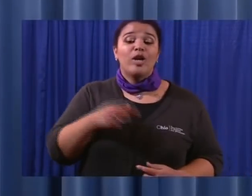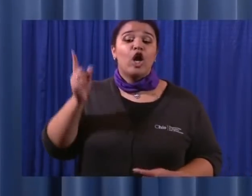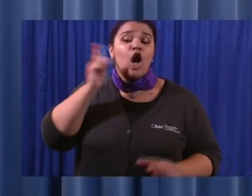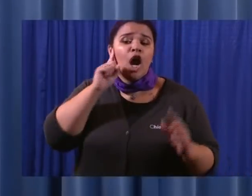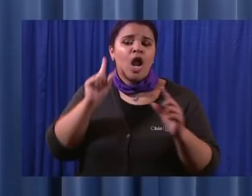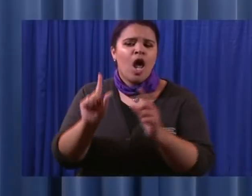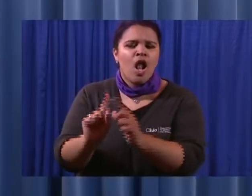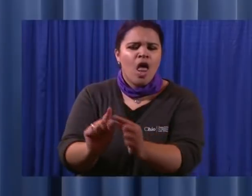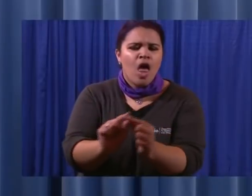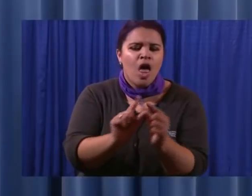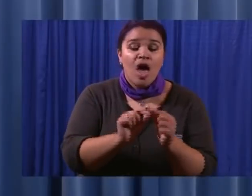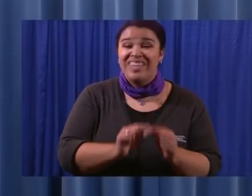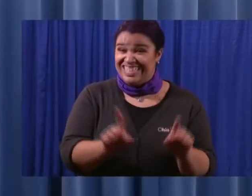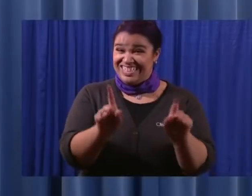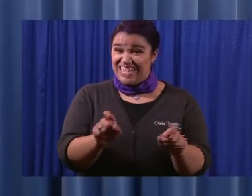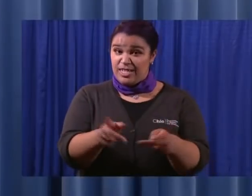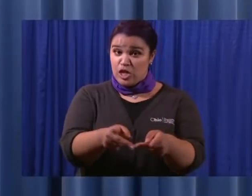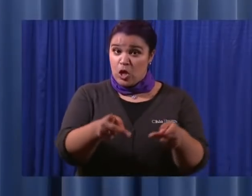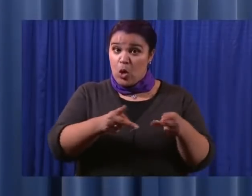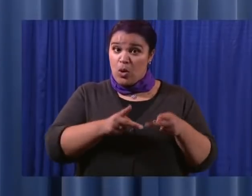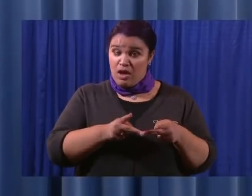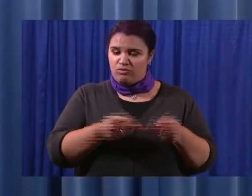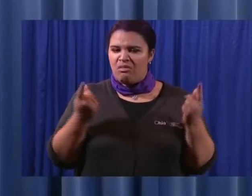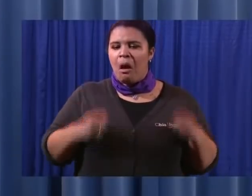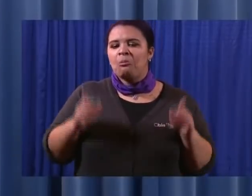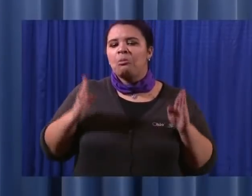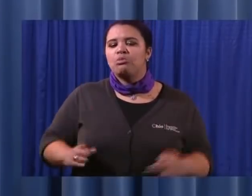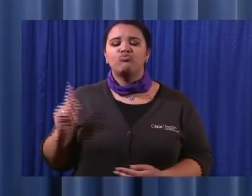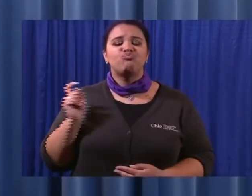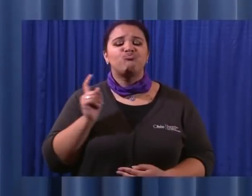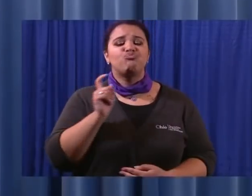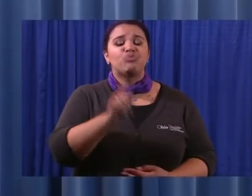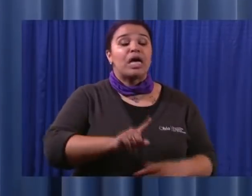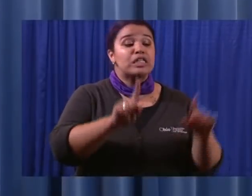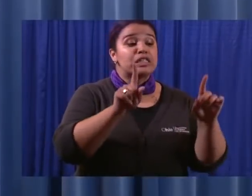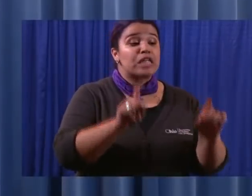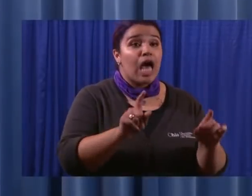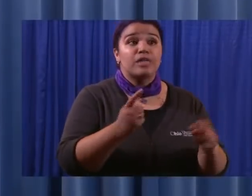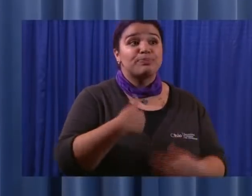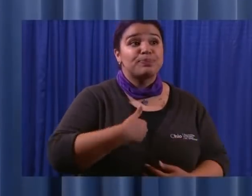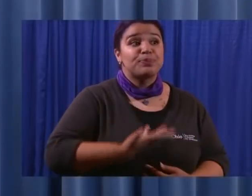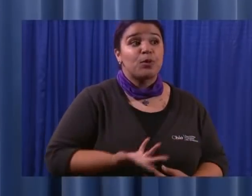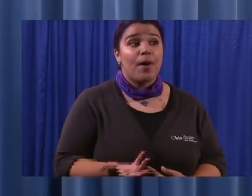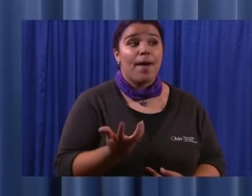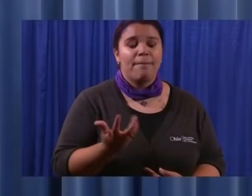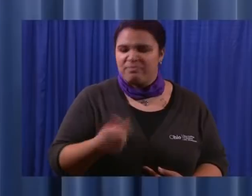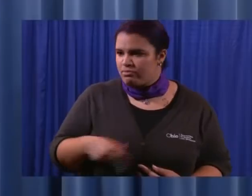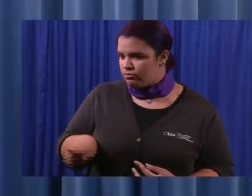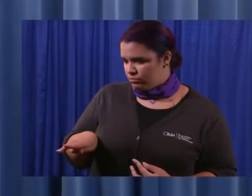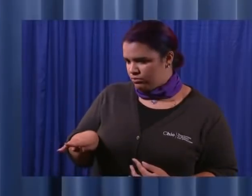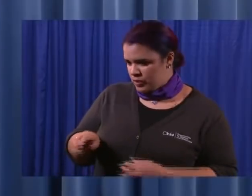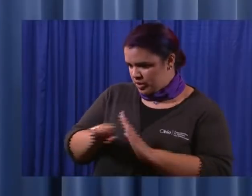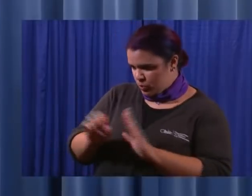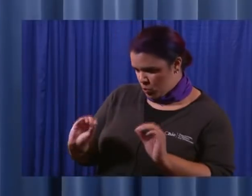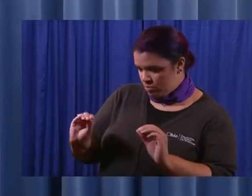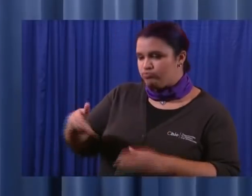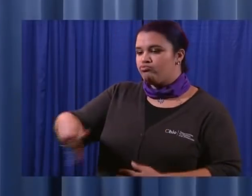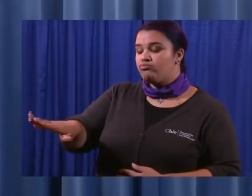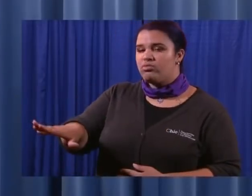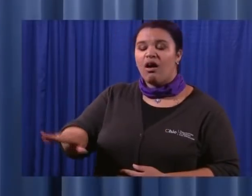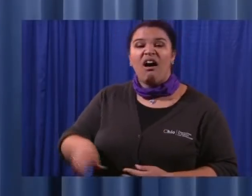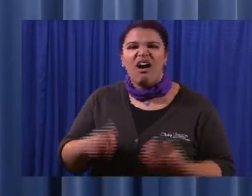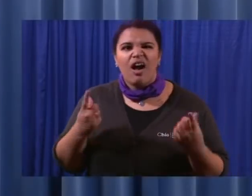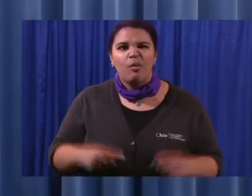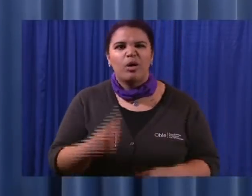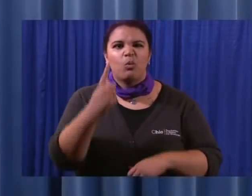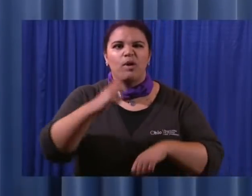some testing locations are still only testing people who are symptomatic. And we've heard from one reader who was turned away from a state pop-up